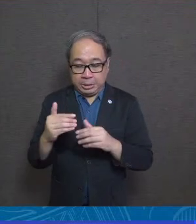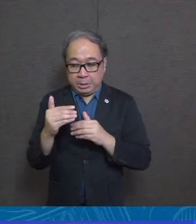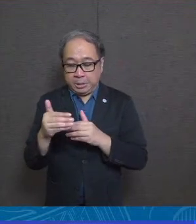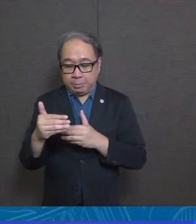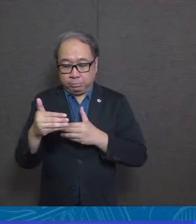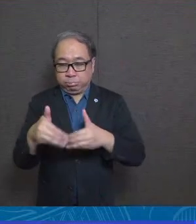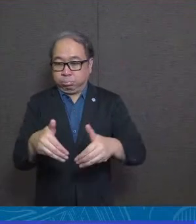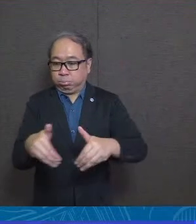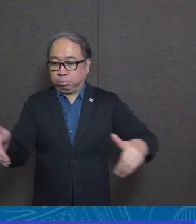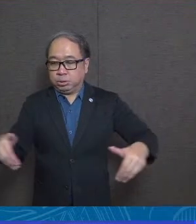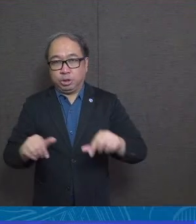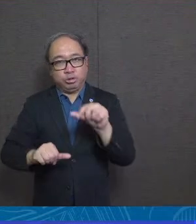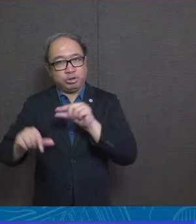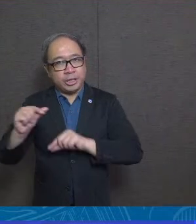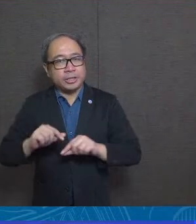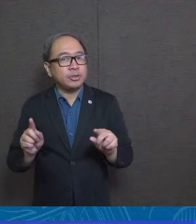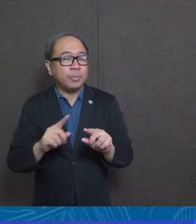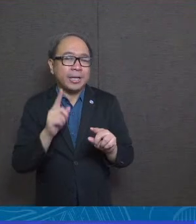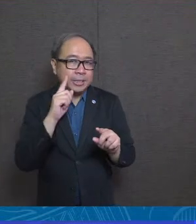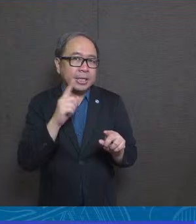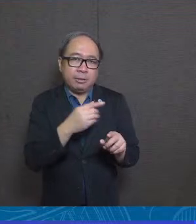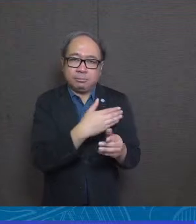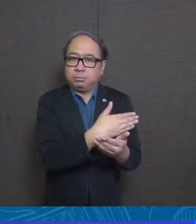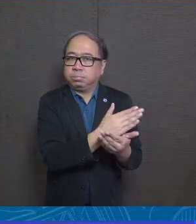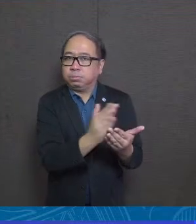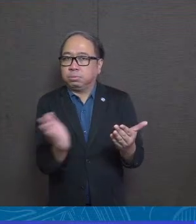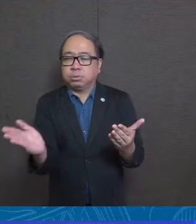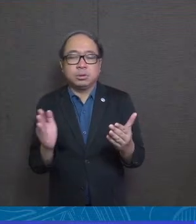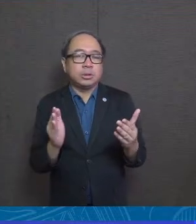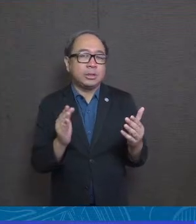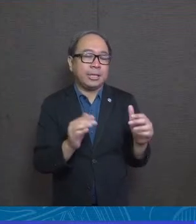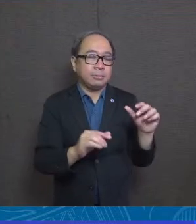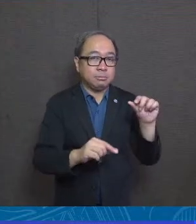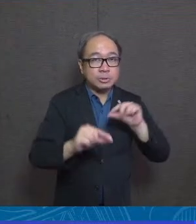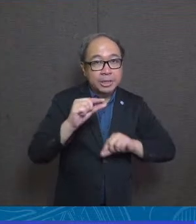all fields of science, from natural sciences to human sciences.